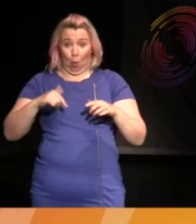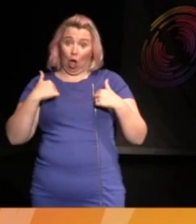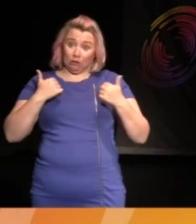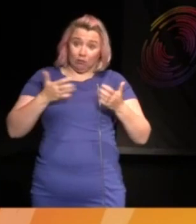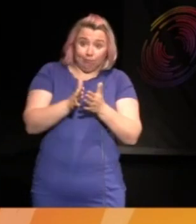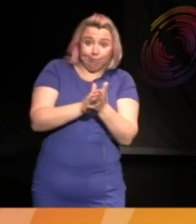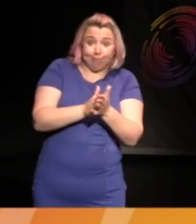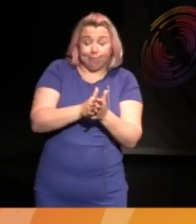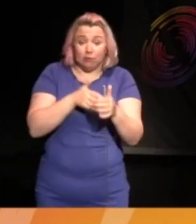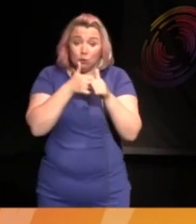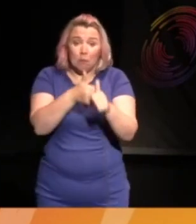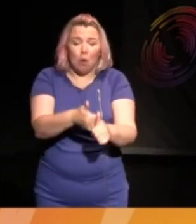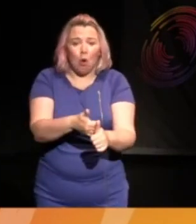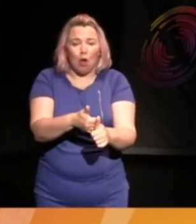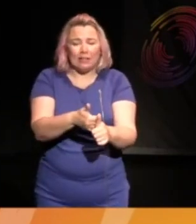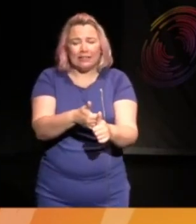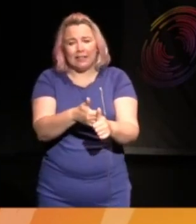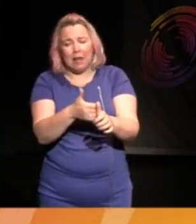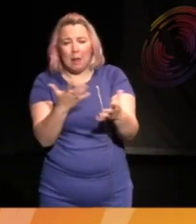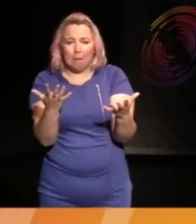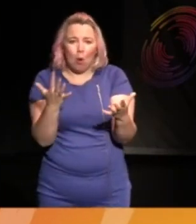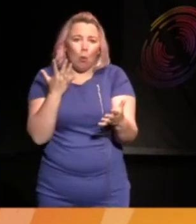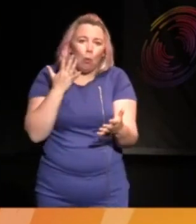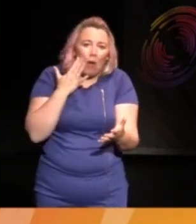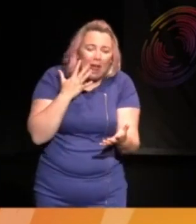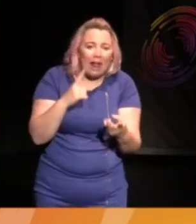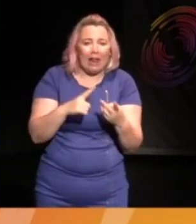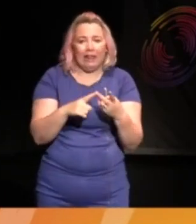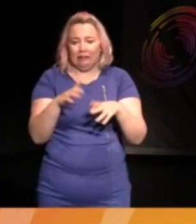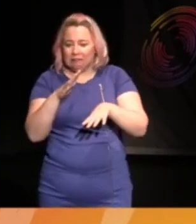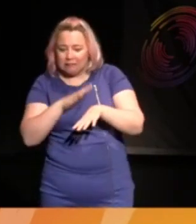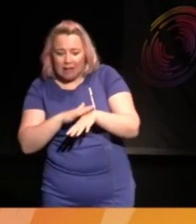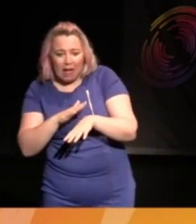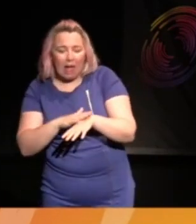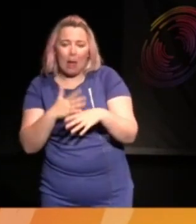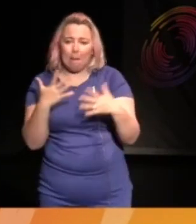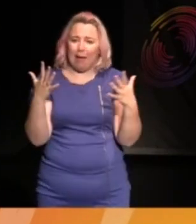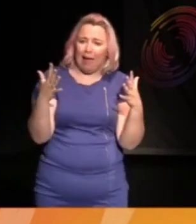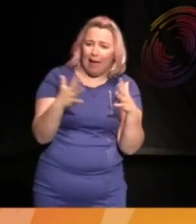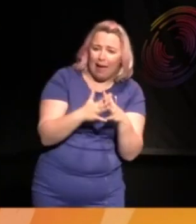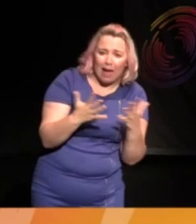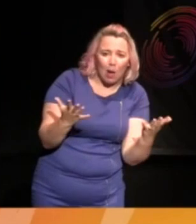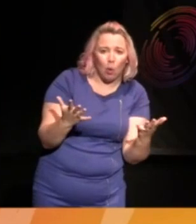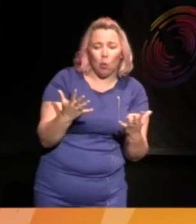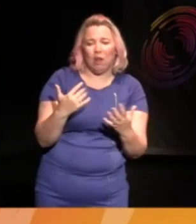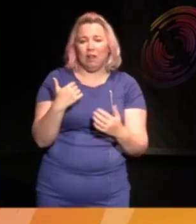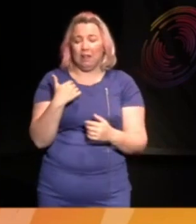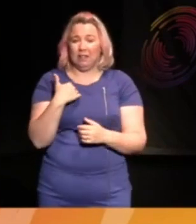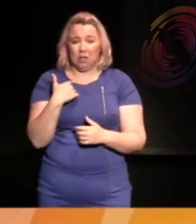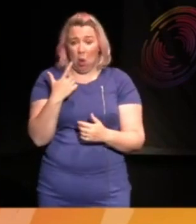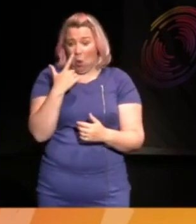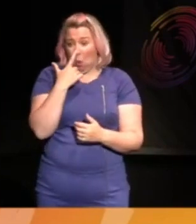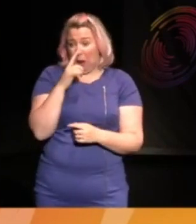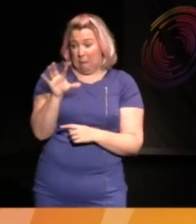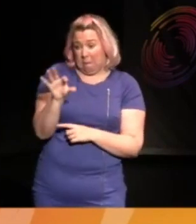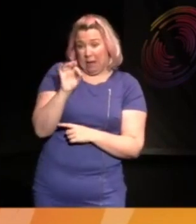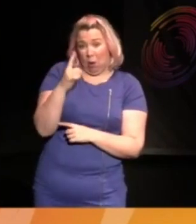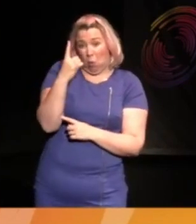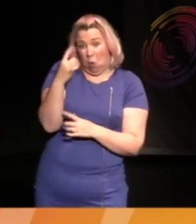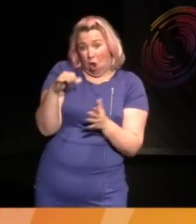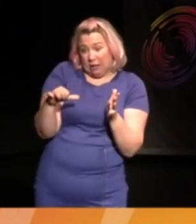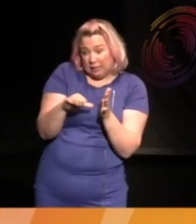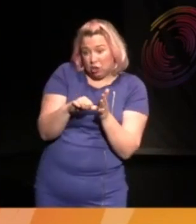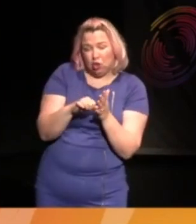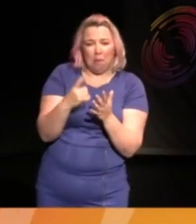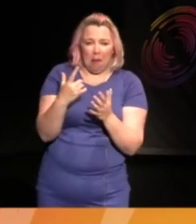but also then in terms of practicalities, possibly just pick one issue, perhaps one that's local